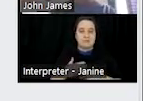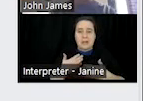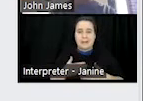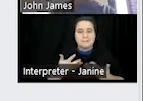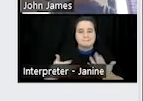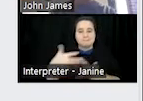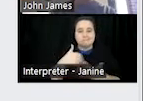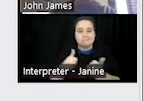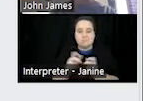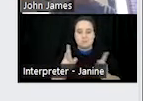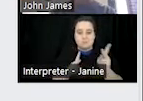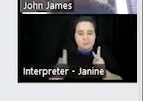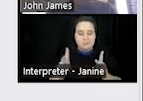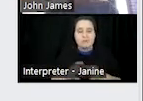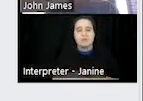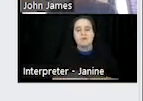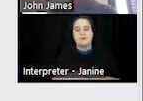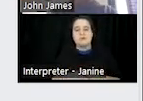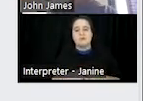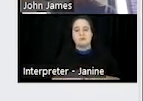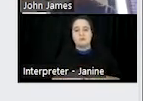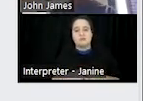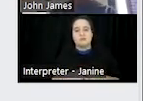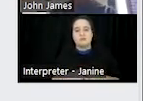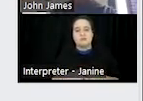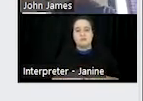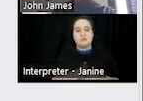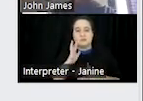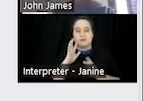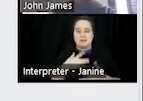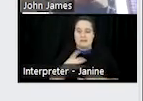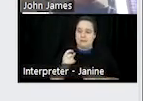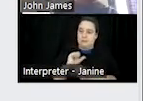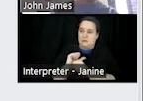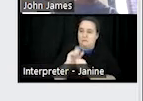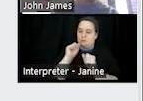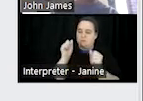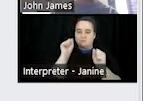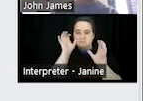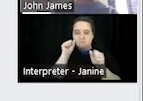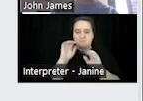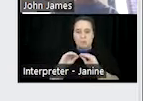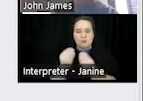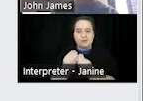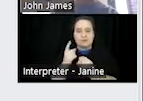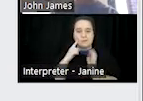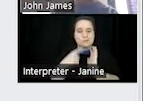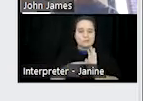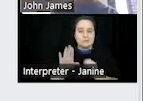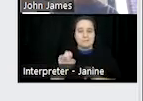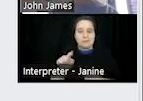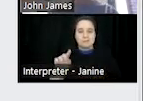and working for great organizations like Best Buddies. I'm now the event coordinator,